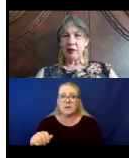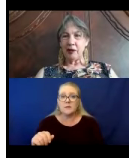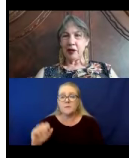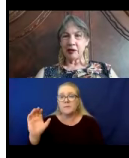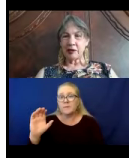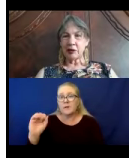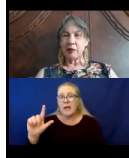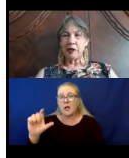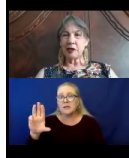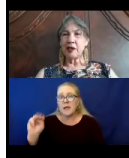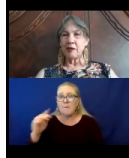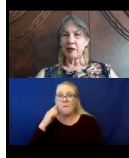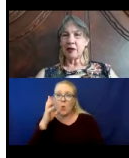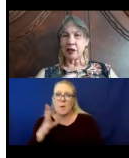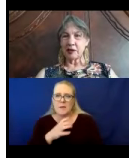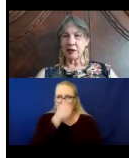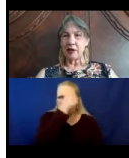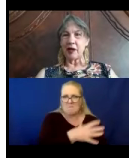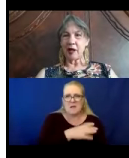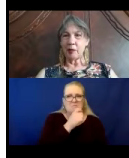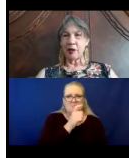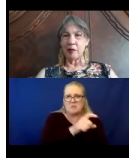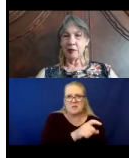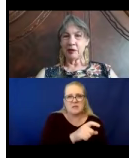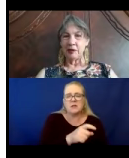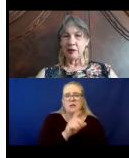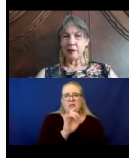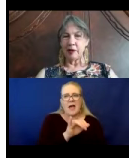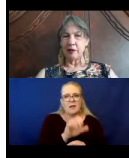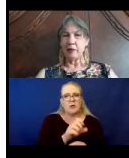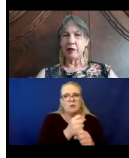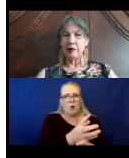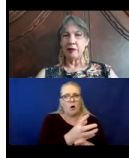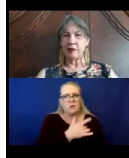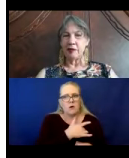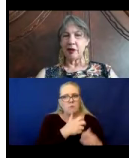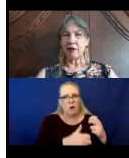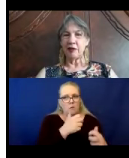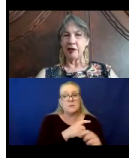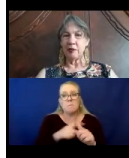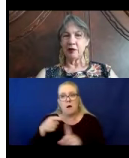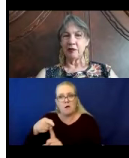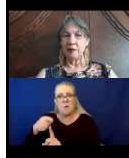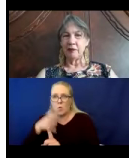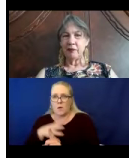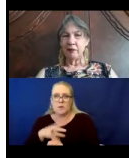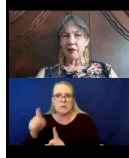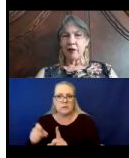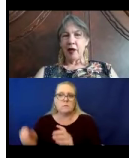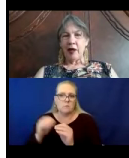Men don't need calcium supplements, and it can cause actually cardiac problems, but women often need more of